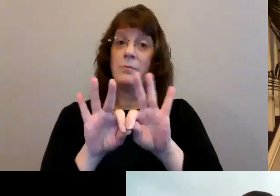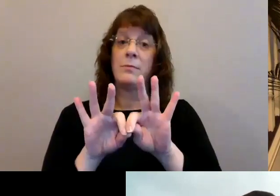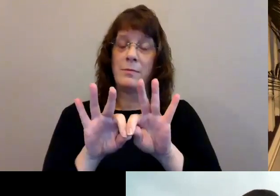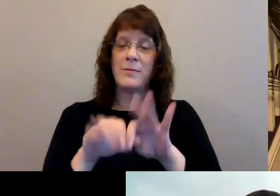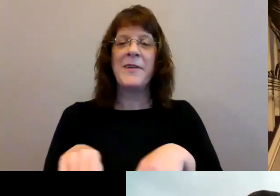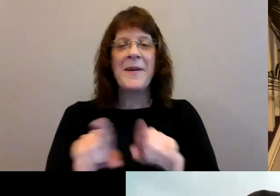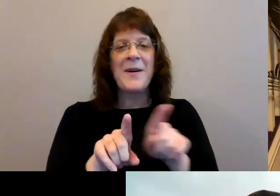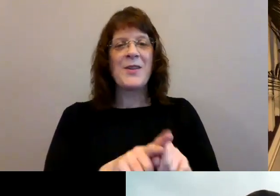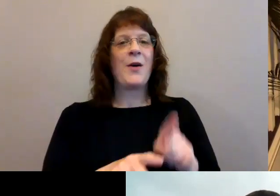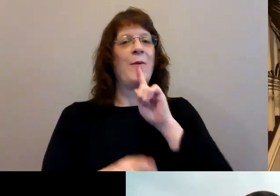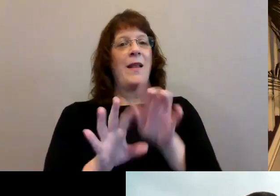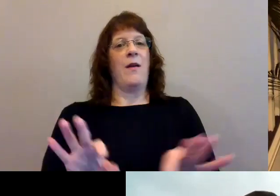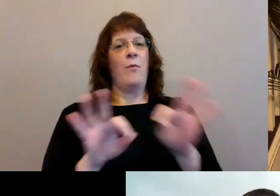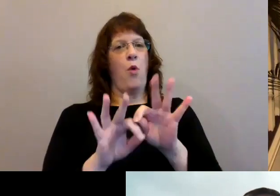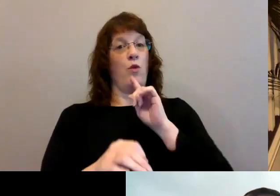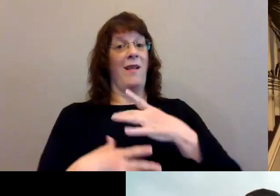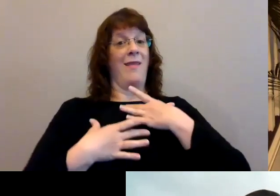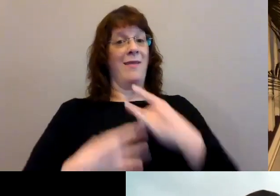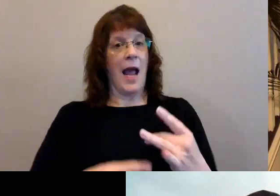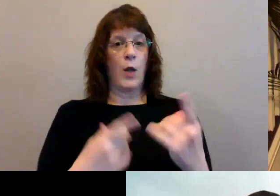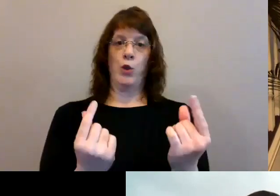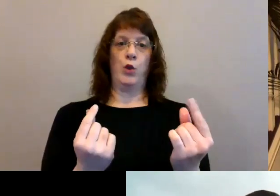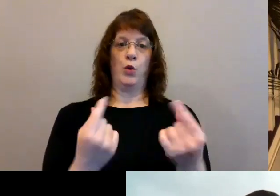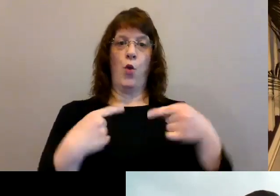to really like what you're doing as you go,